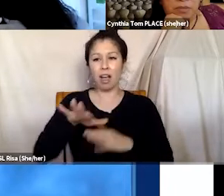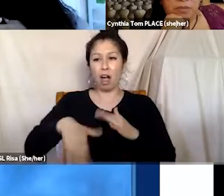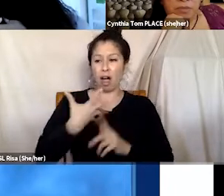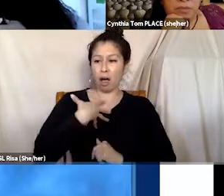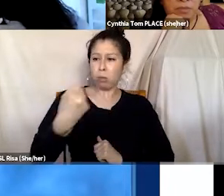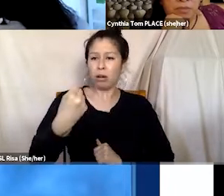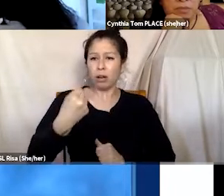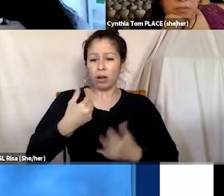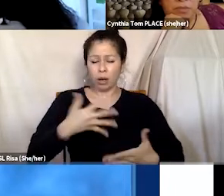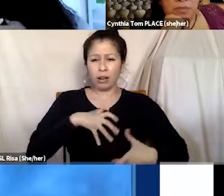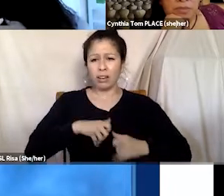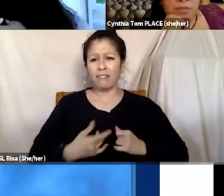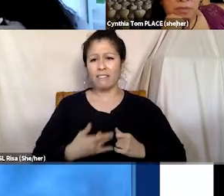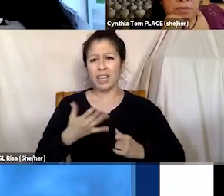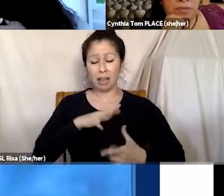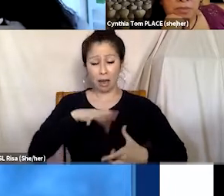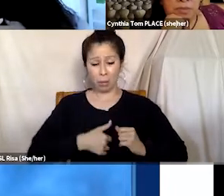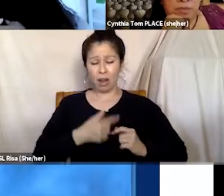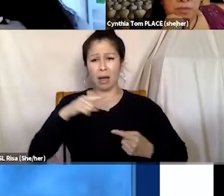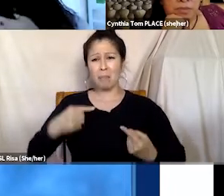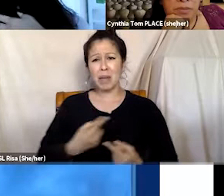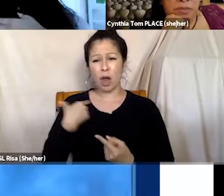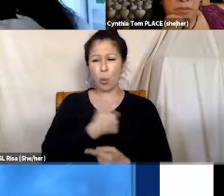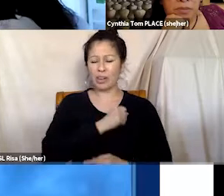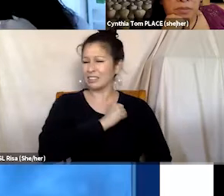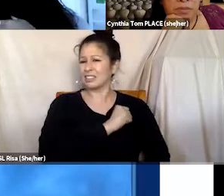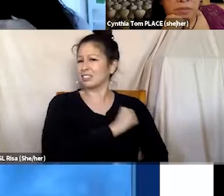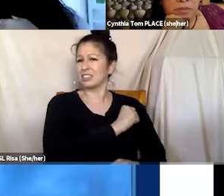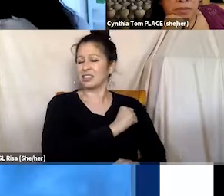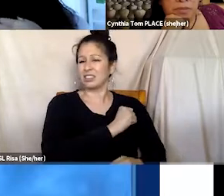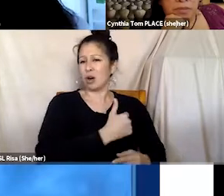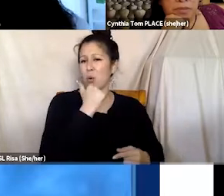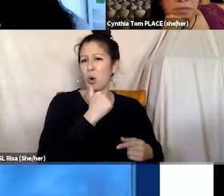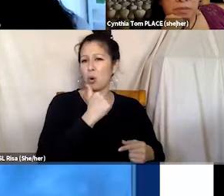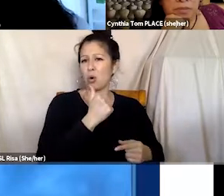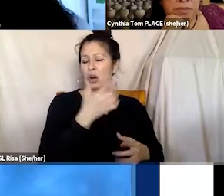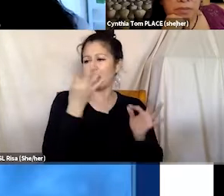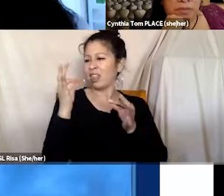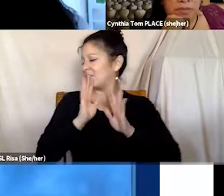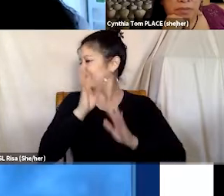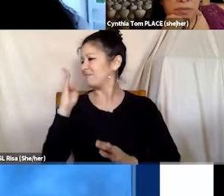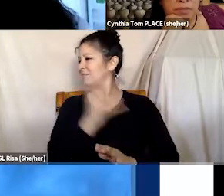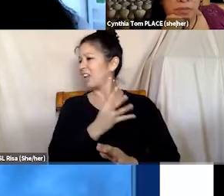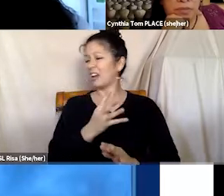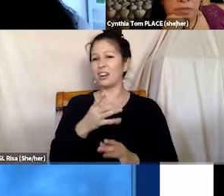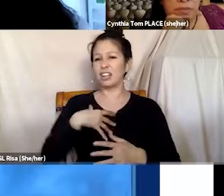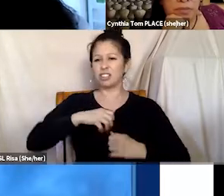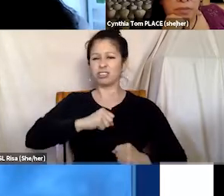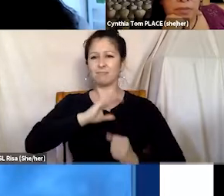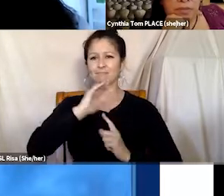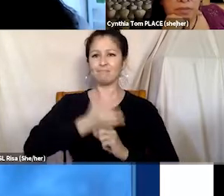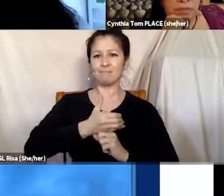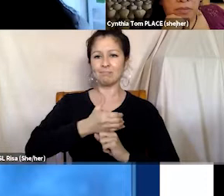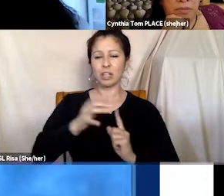from us. But mourning is painful, and we resist giving way to it, to distract ourselves with put on toughness out